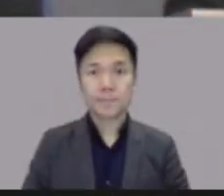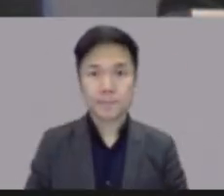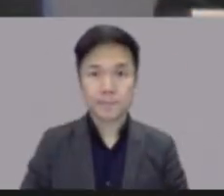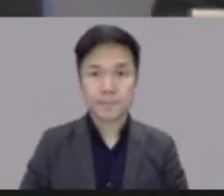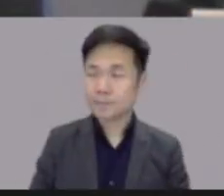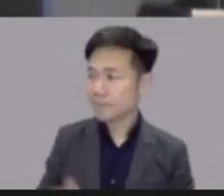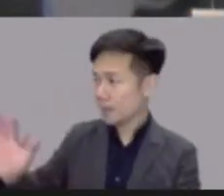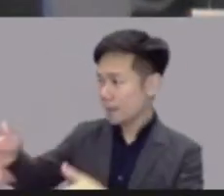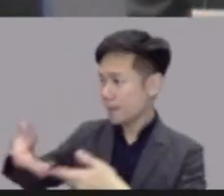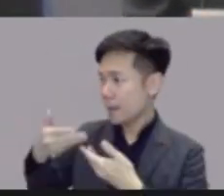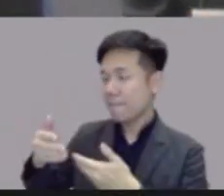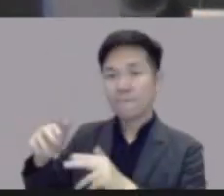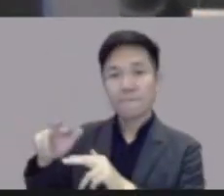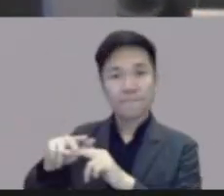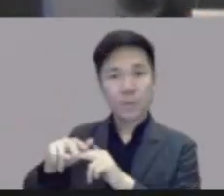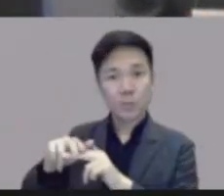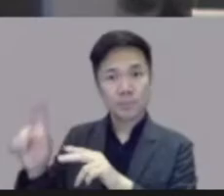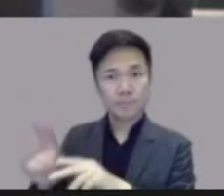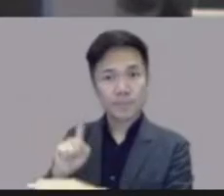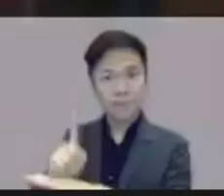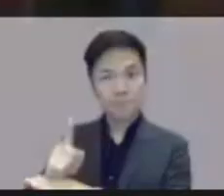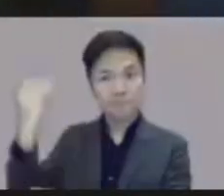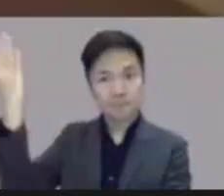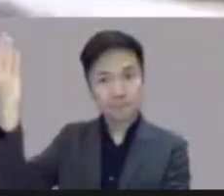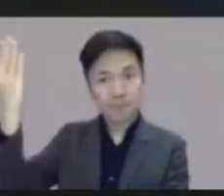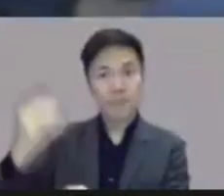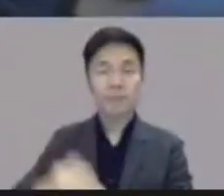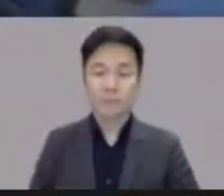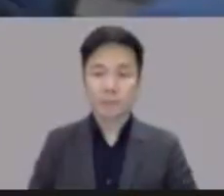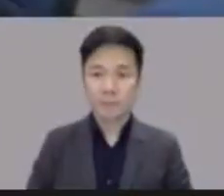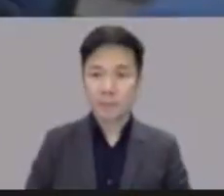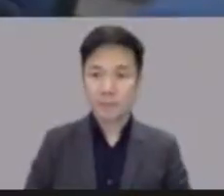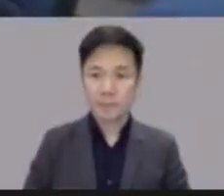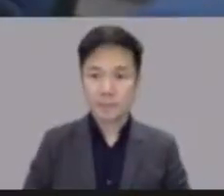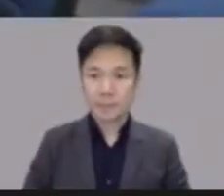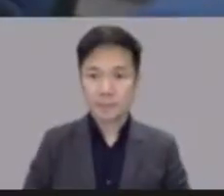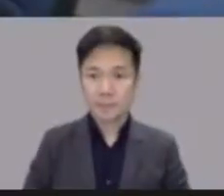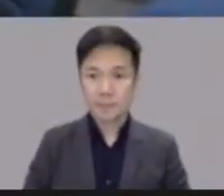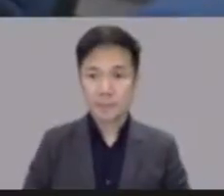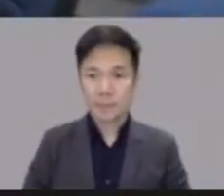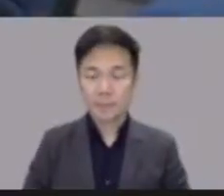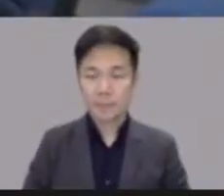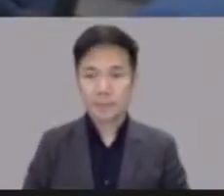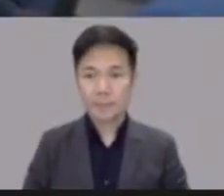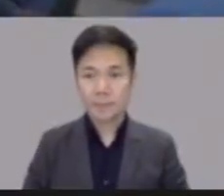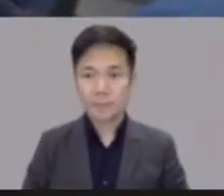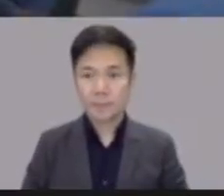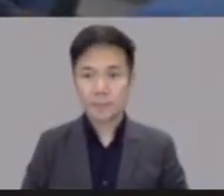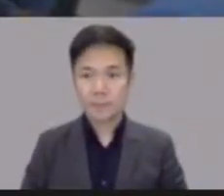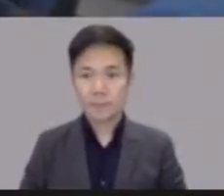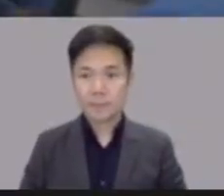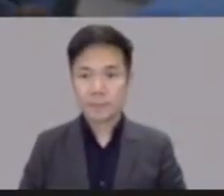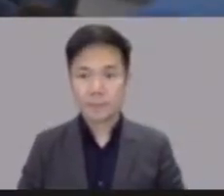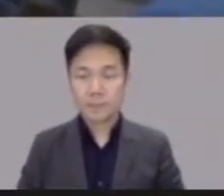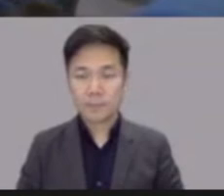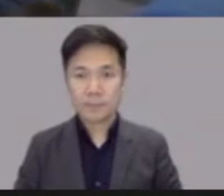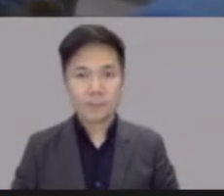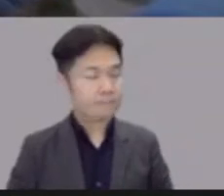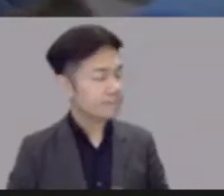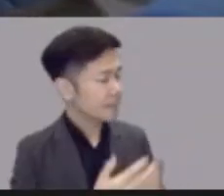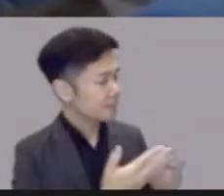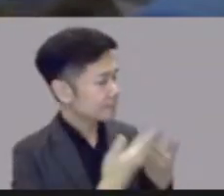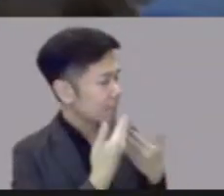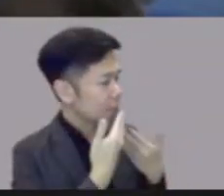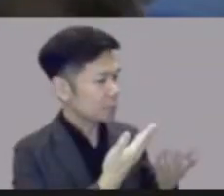Fiji to deliver your statement thank you Madam chair thank you for the opportunity to